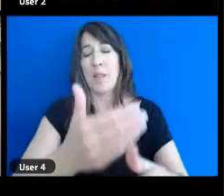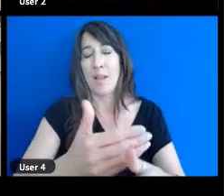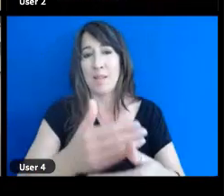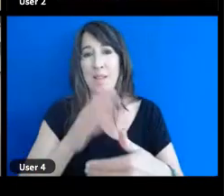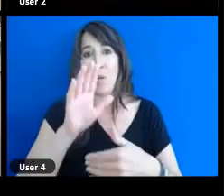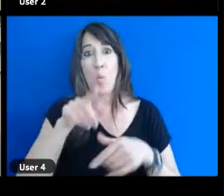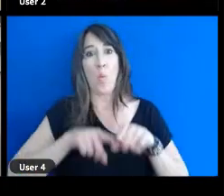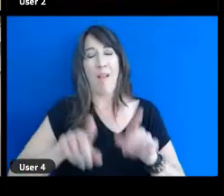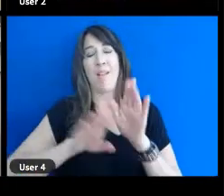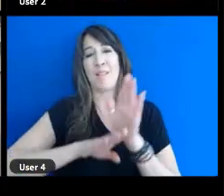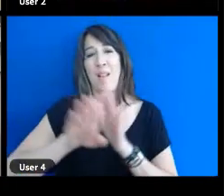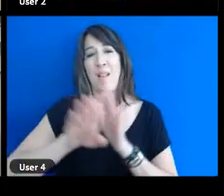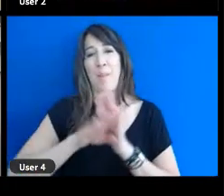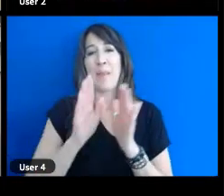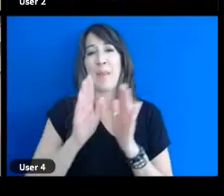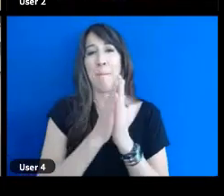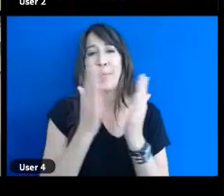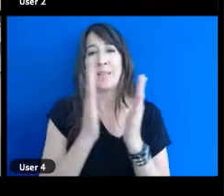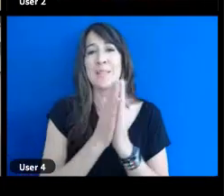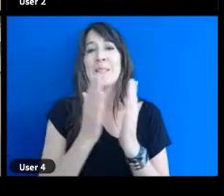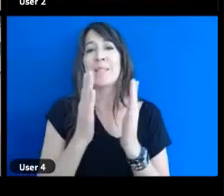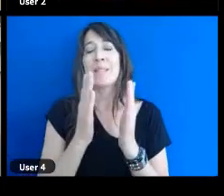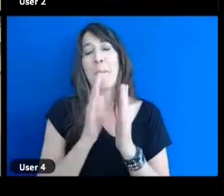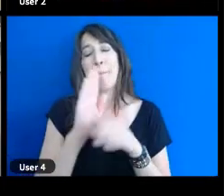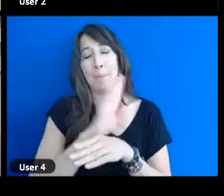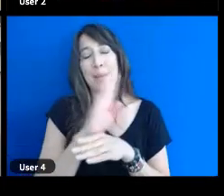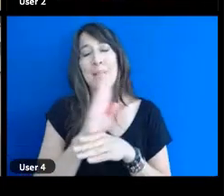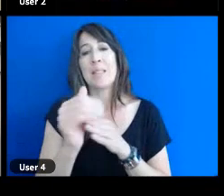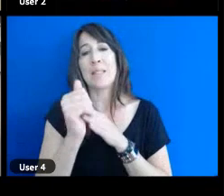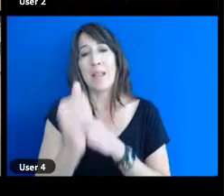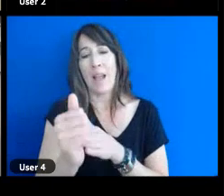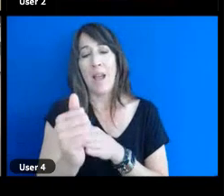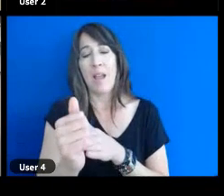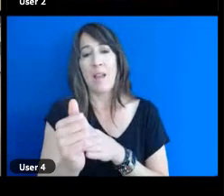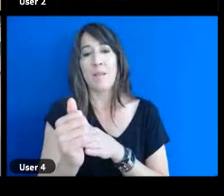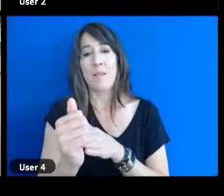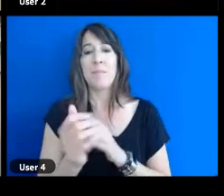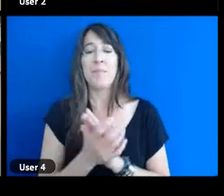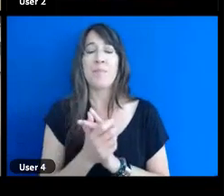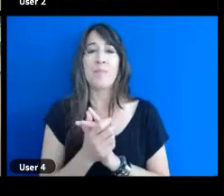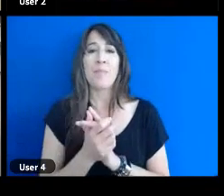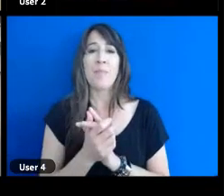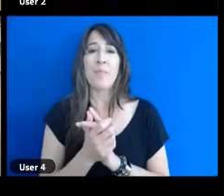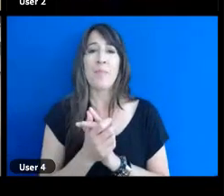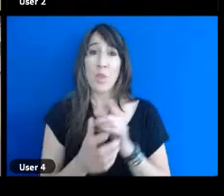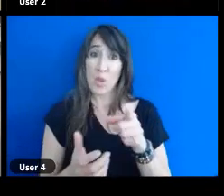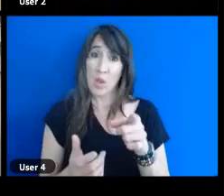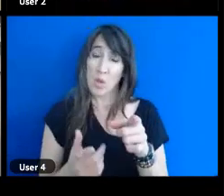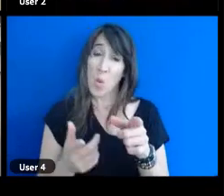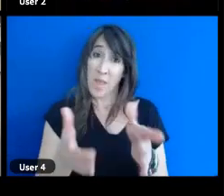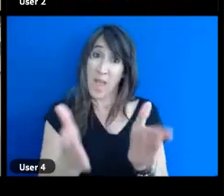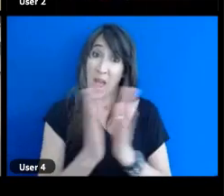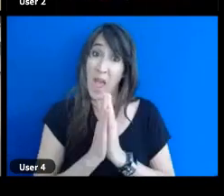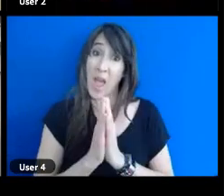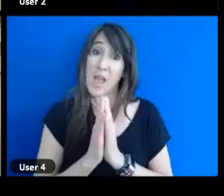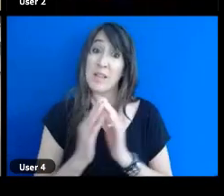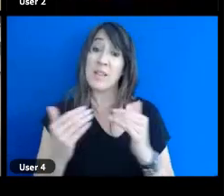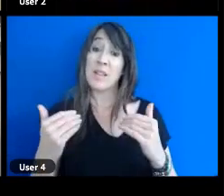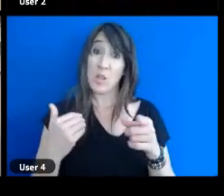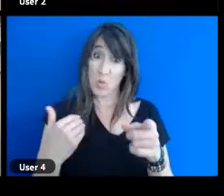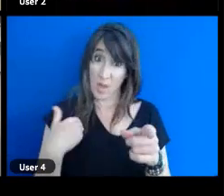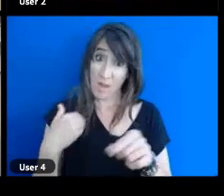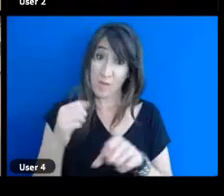hiring initiatives as part of the development of the business-to-business guide. So we asked a number of people who face barriers to